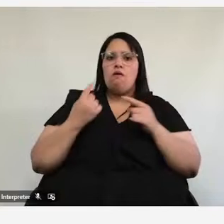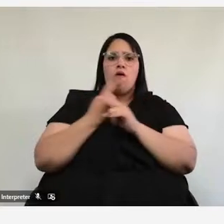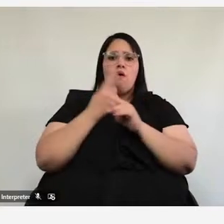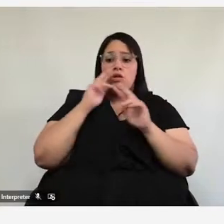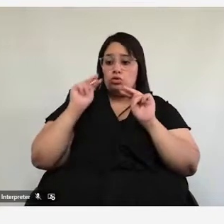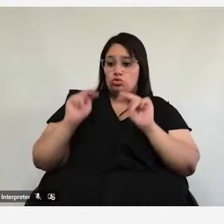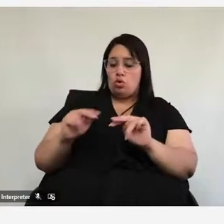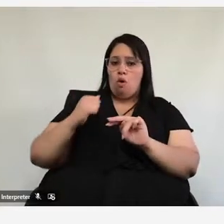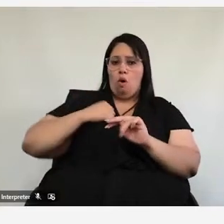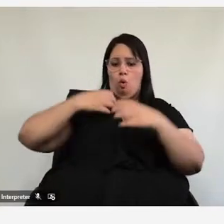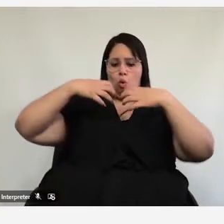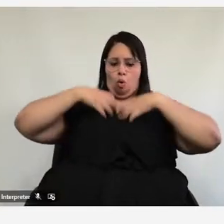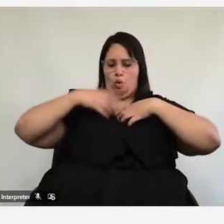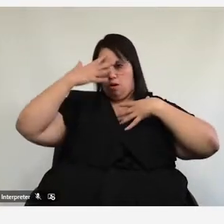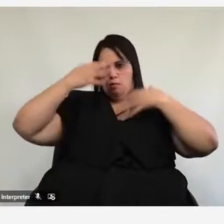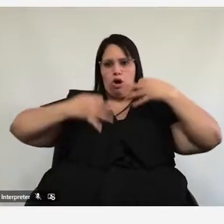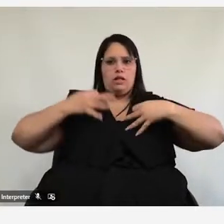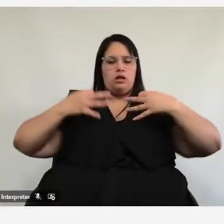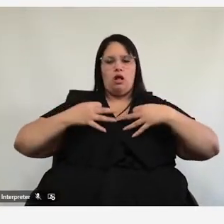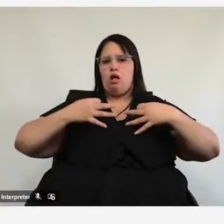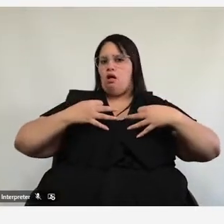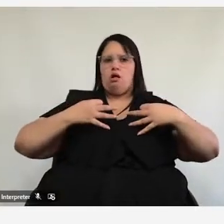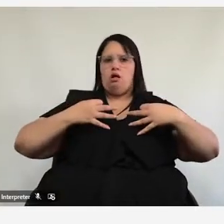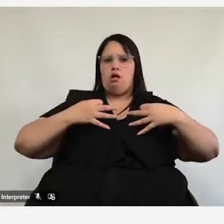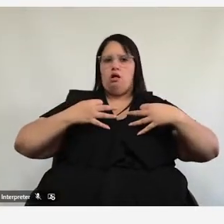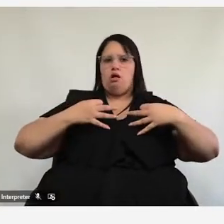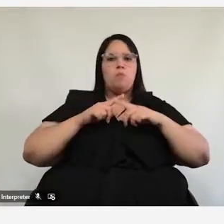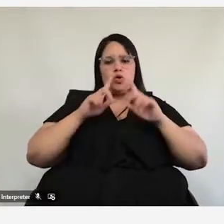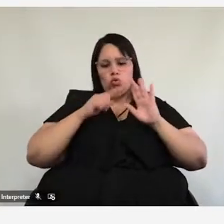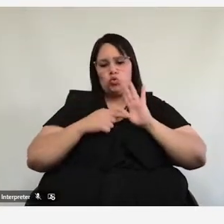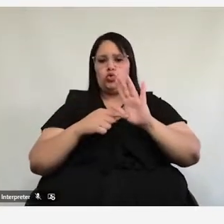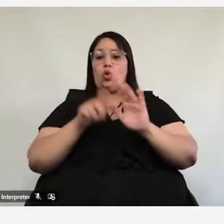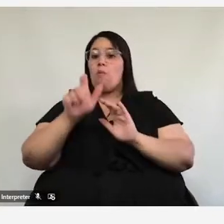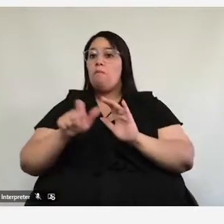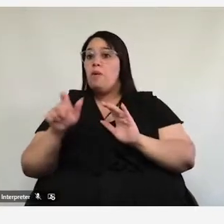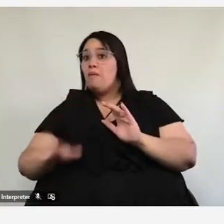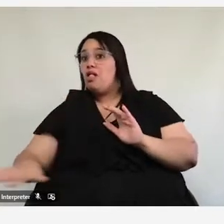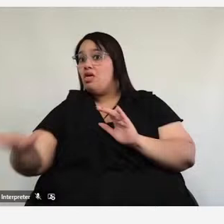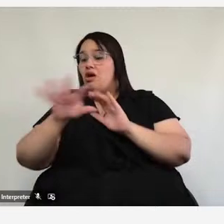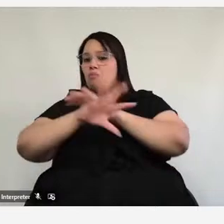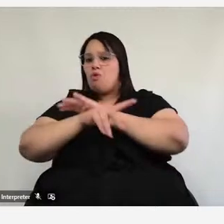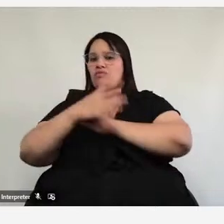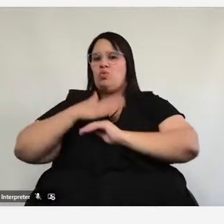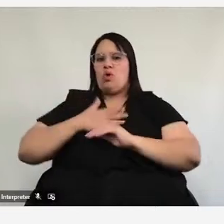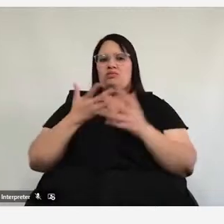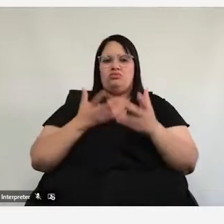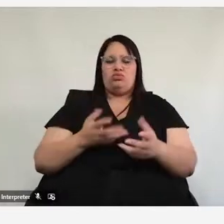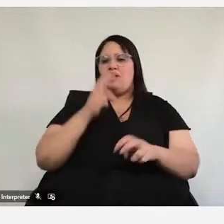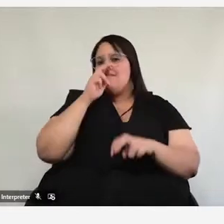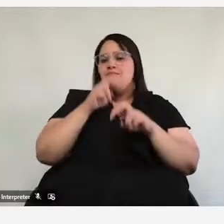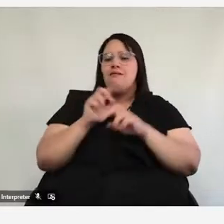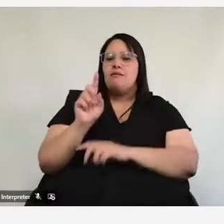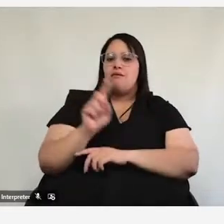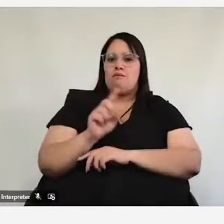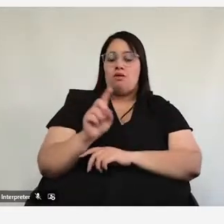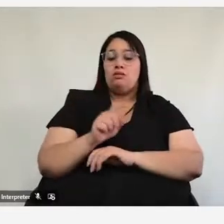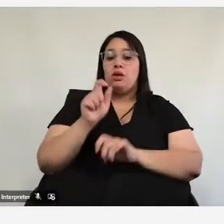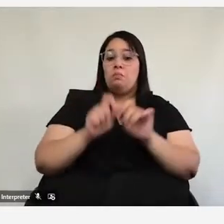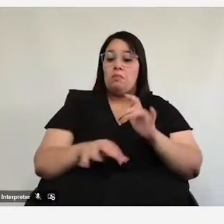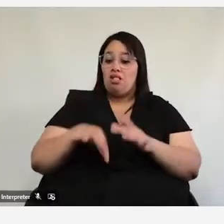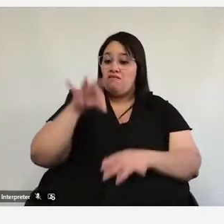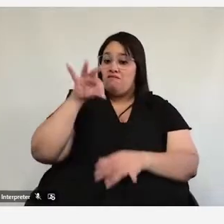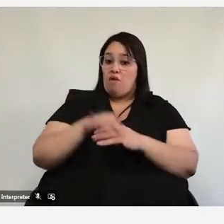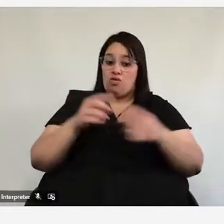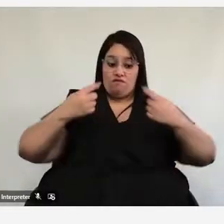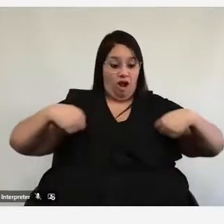reflection of our own political manifestos, it should reflect what the people of our province want and need, the people who voted for all of us